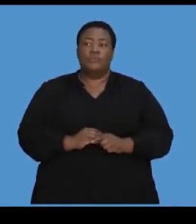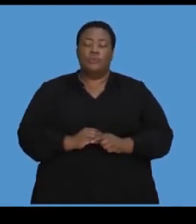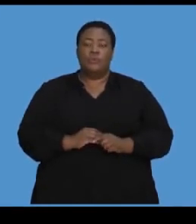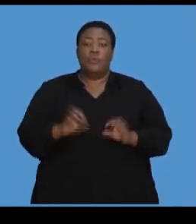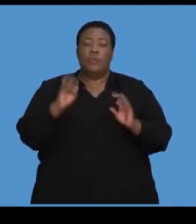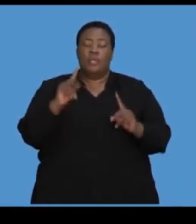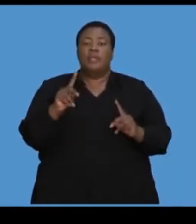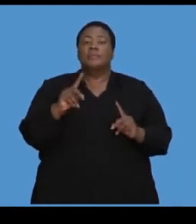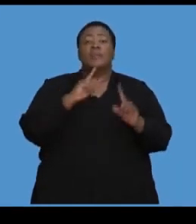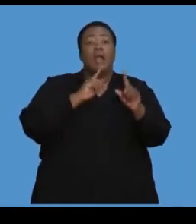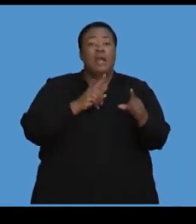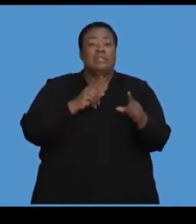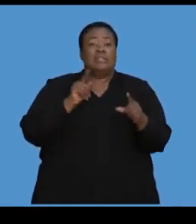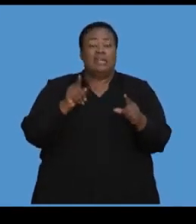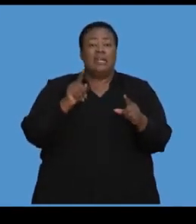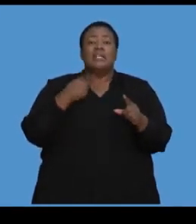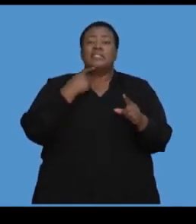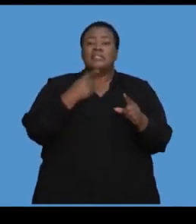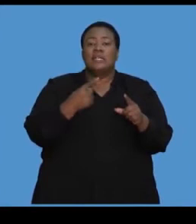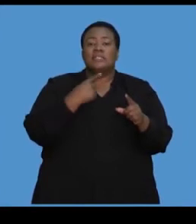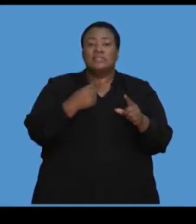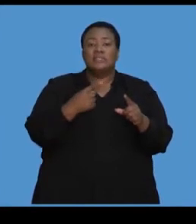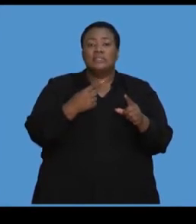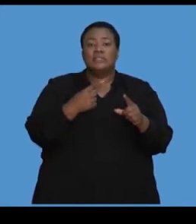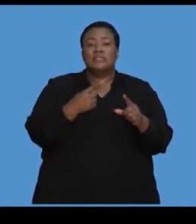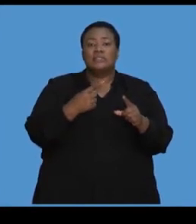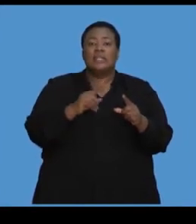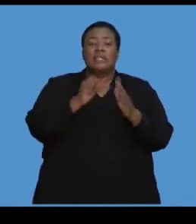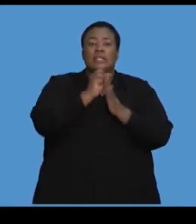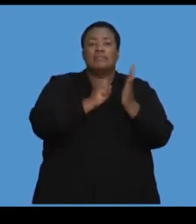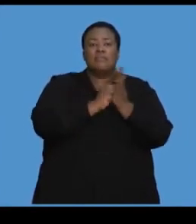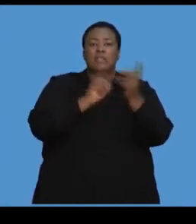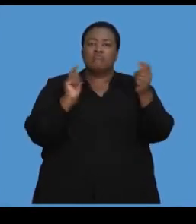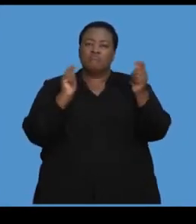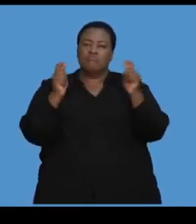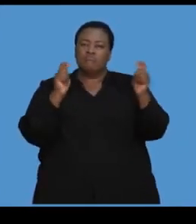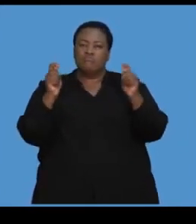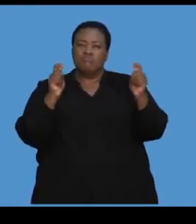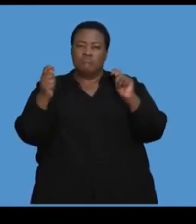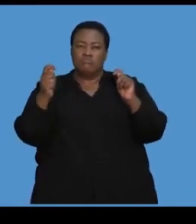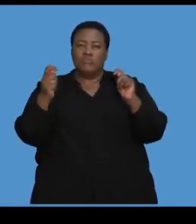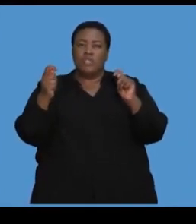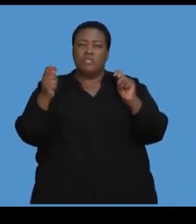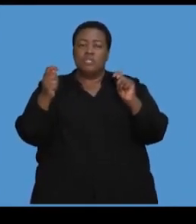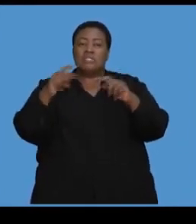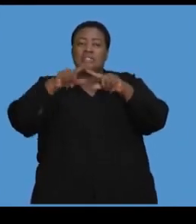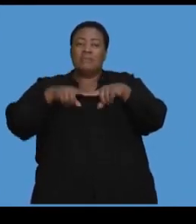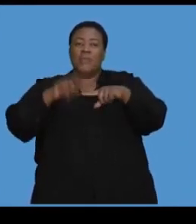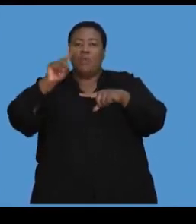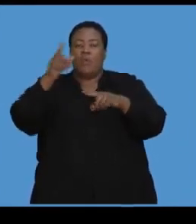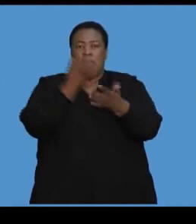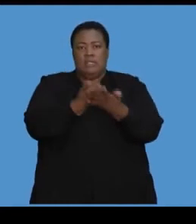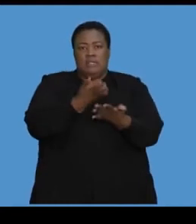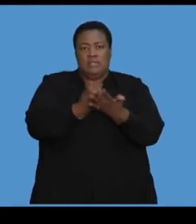Let's look at the answer there. It says the medium-term budget policy statement, it adjusts to changes in the economy since the